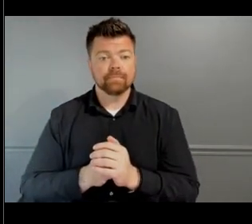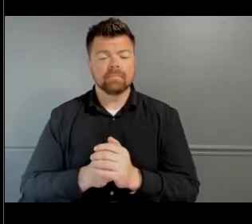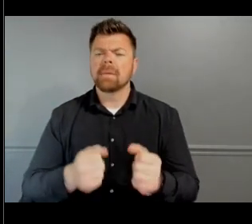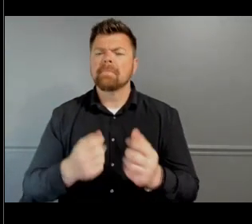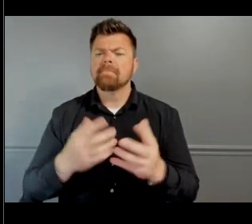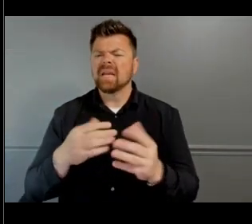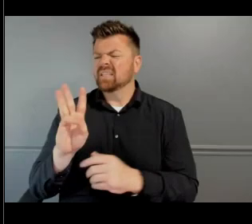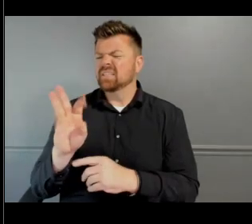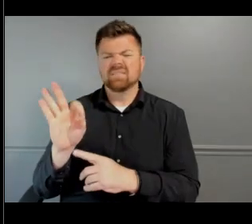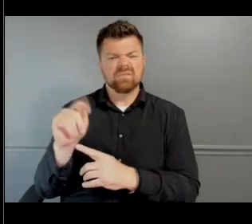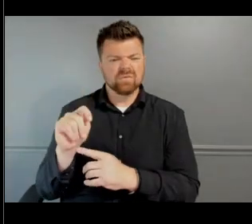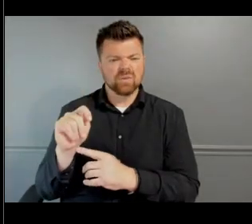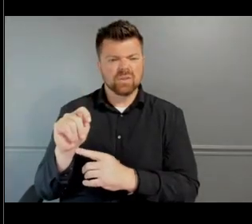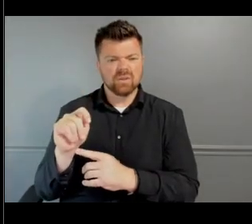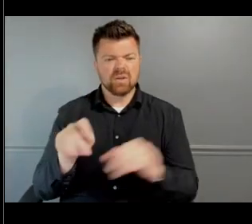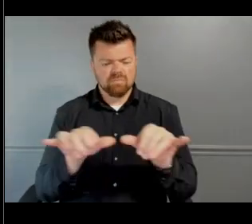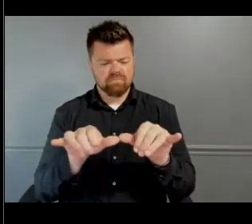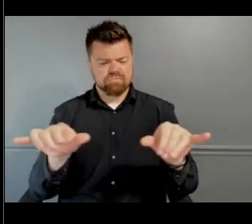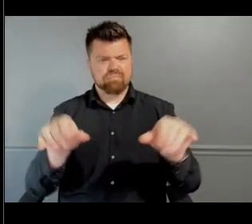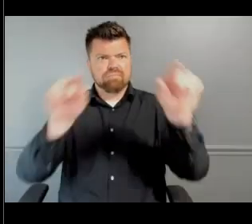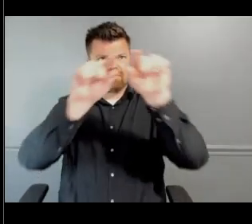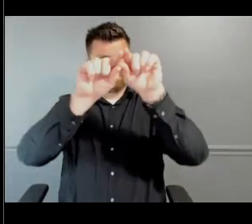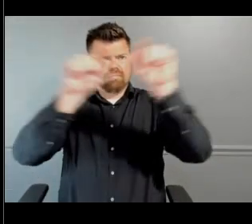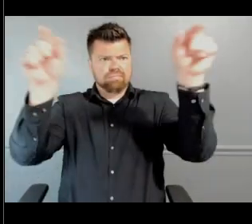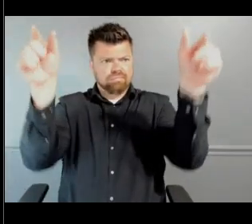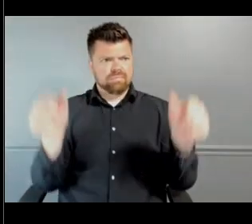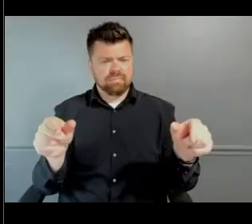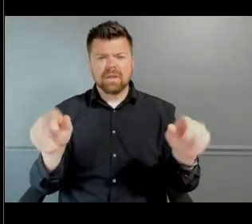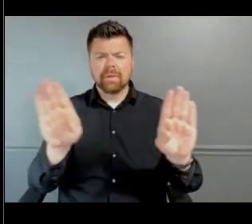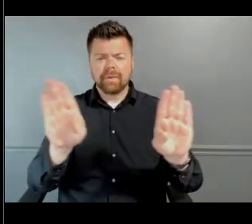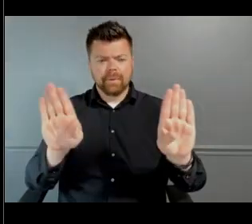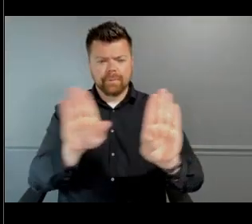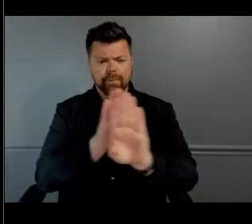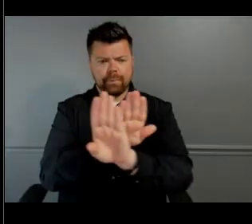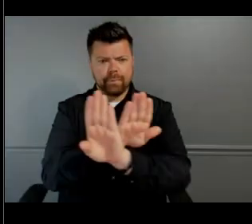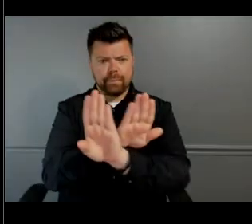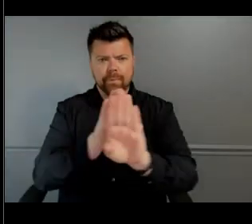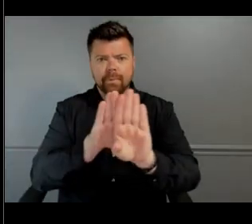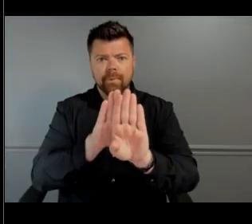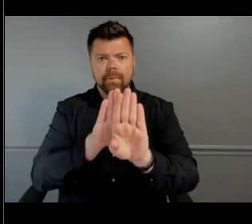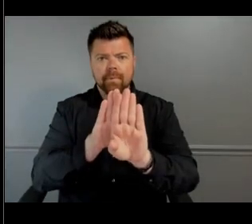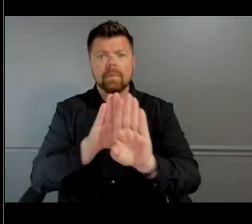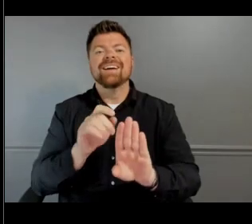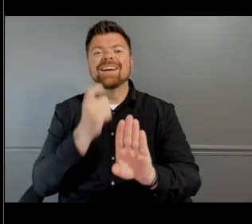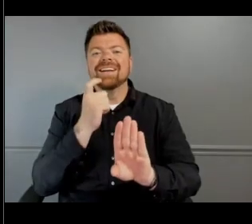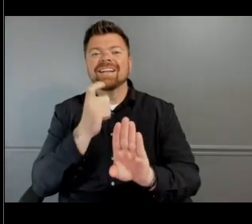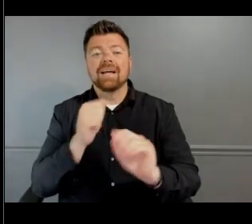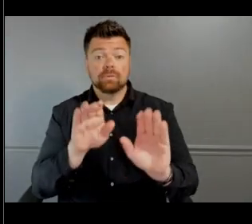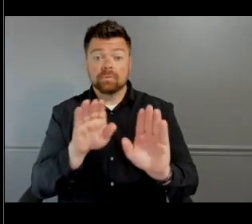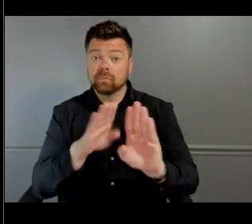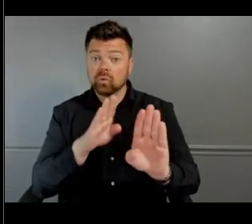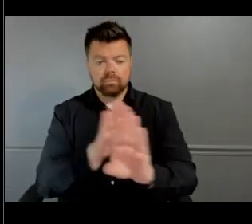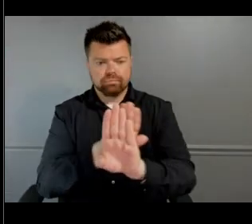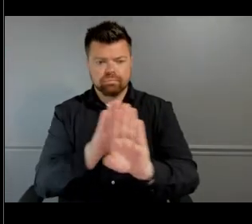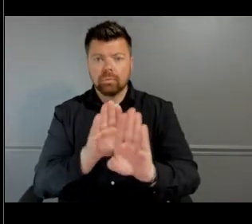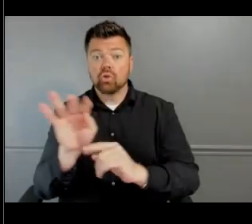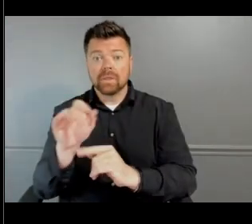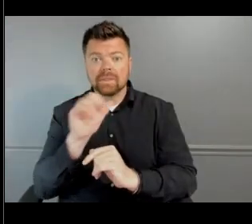Many 6-foot wide sliding glass door units do not provide a